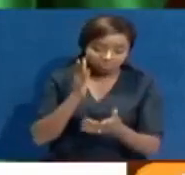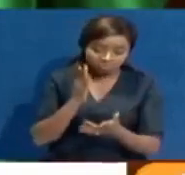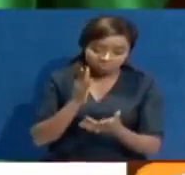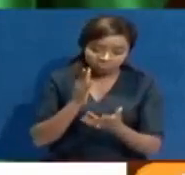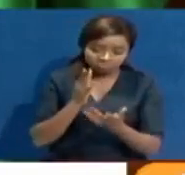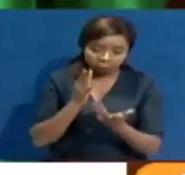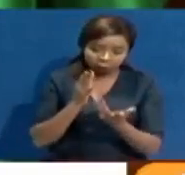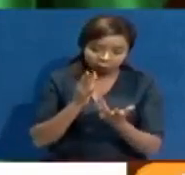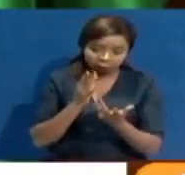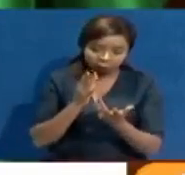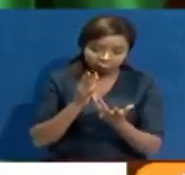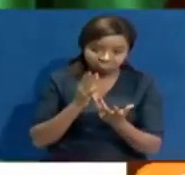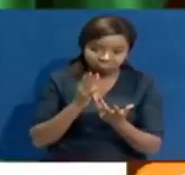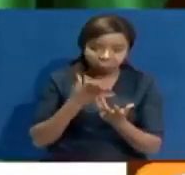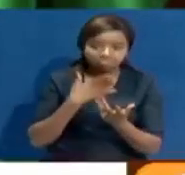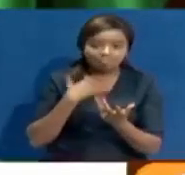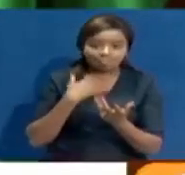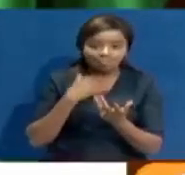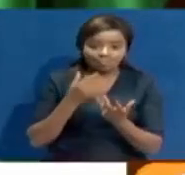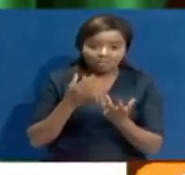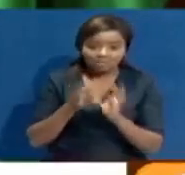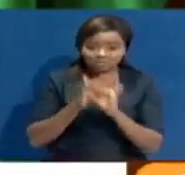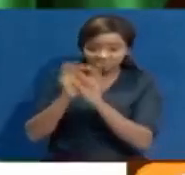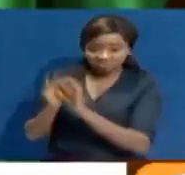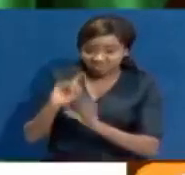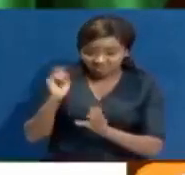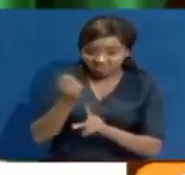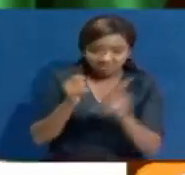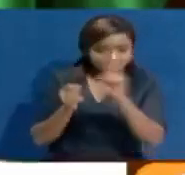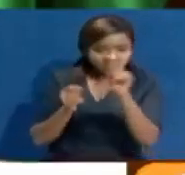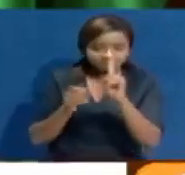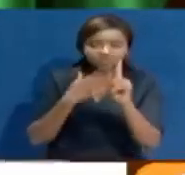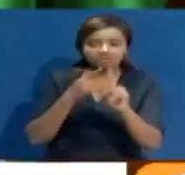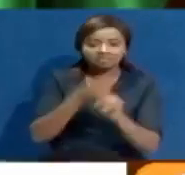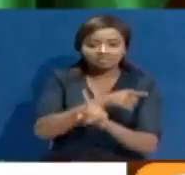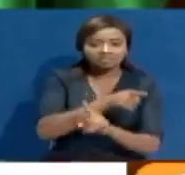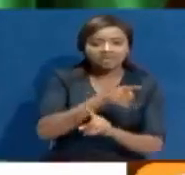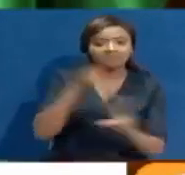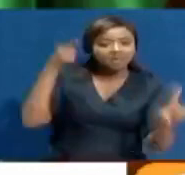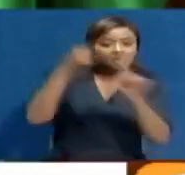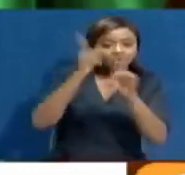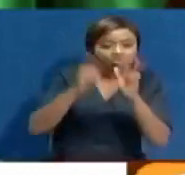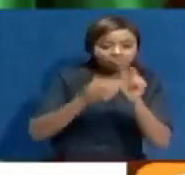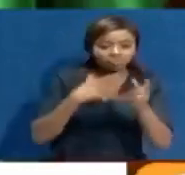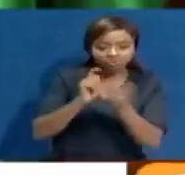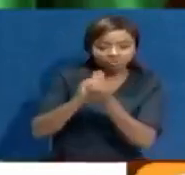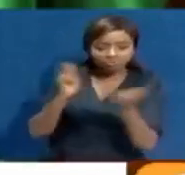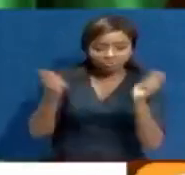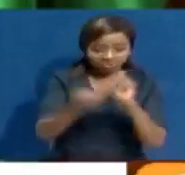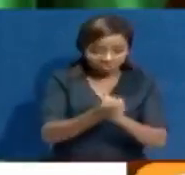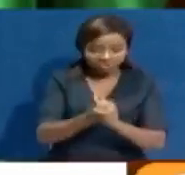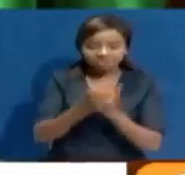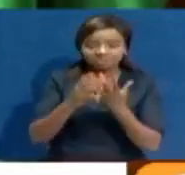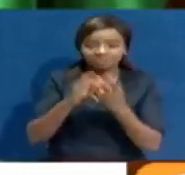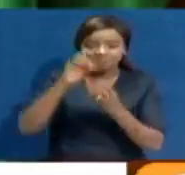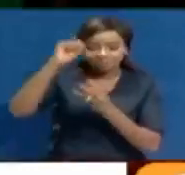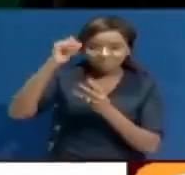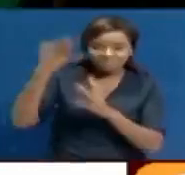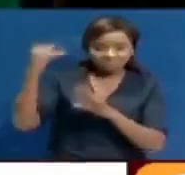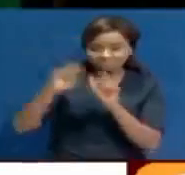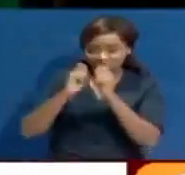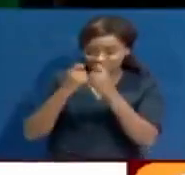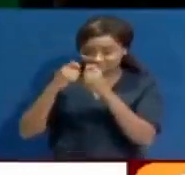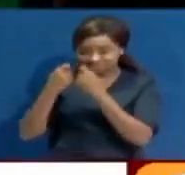they were talking about. It's about shifting the politics from tribal-based politics to ideological-based